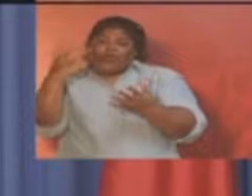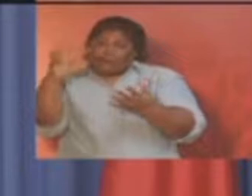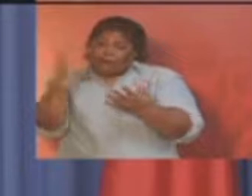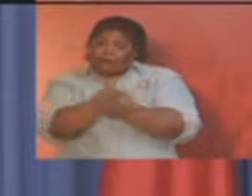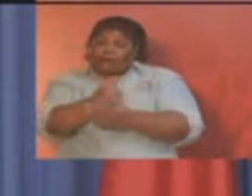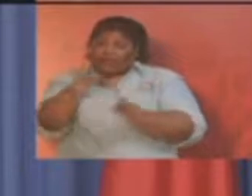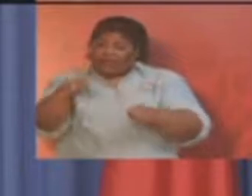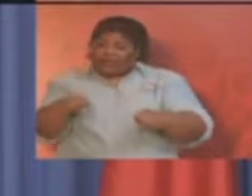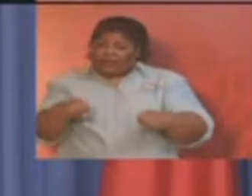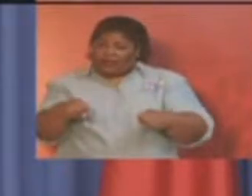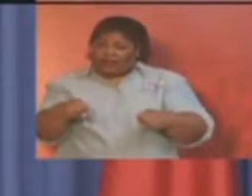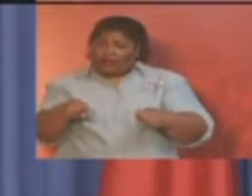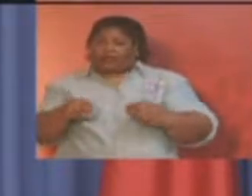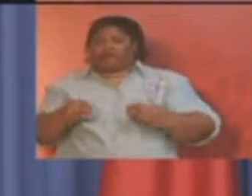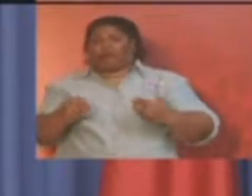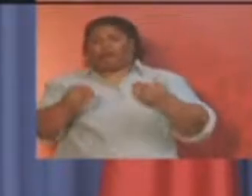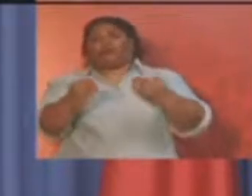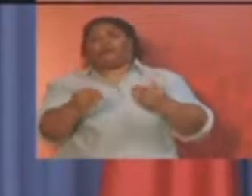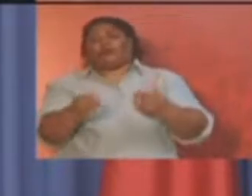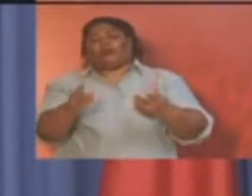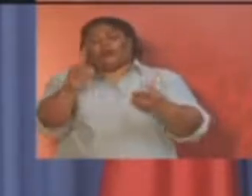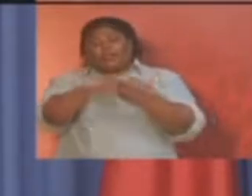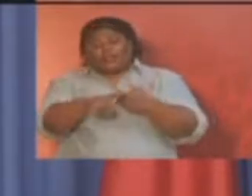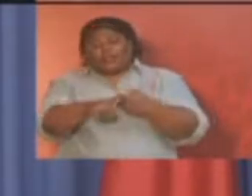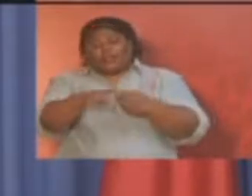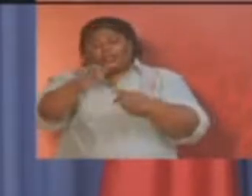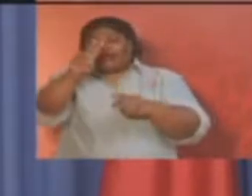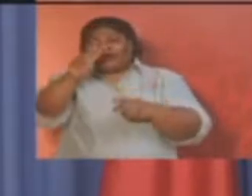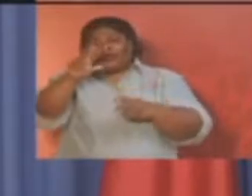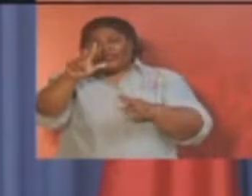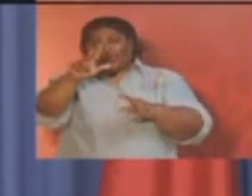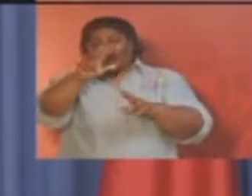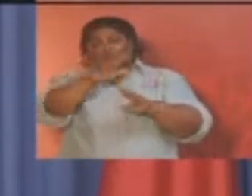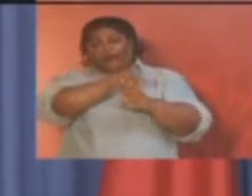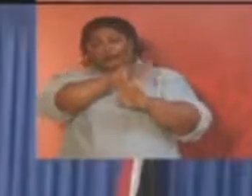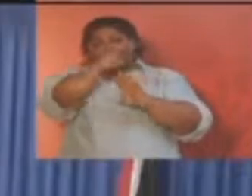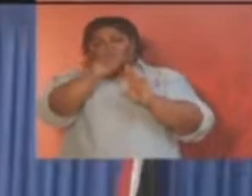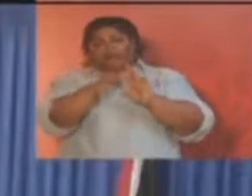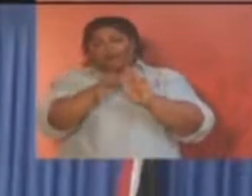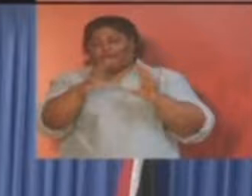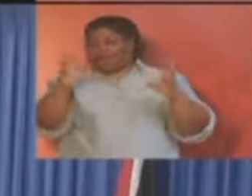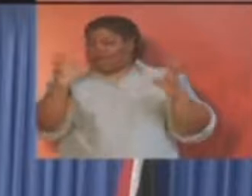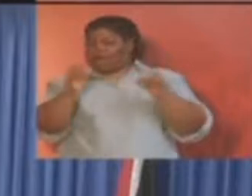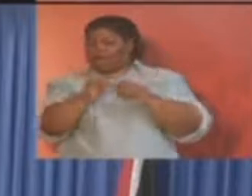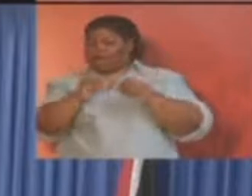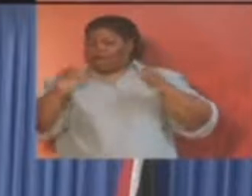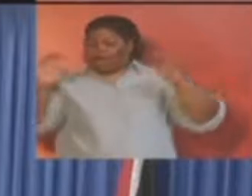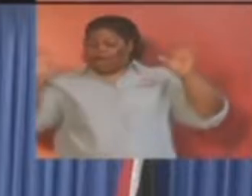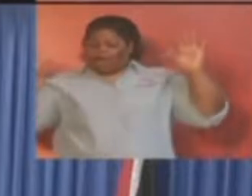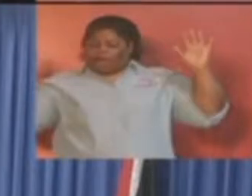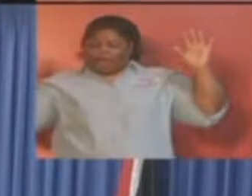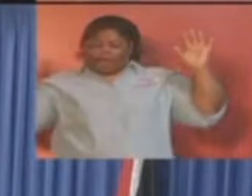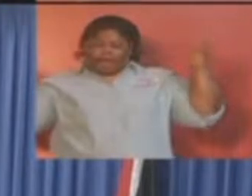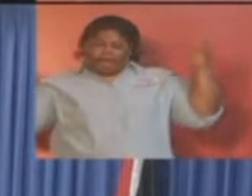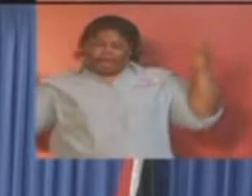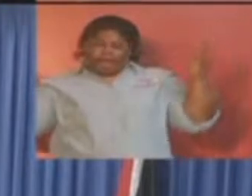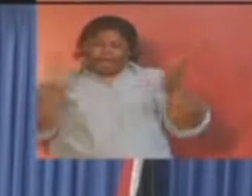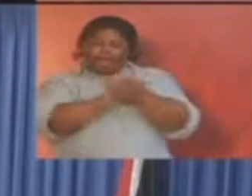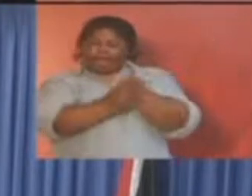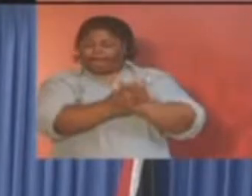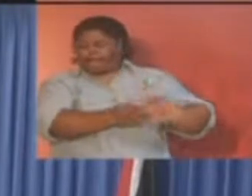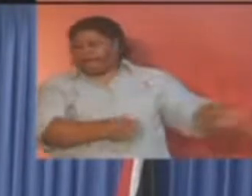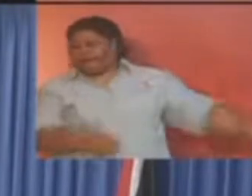the 23rd of May. And I think that's as much detail at this stage, Prime Minister. Thank you, Minister